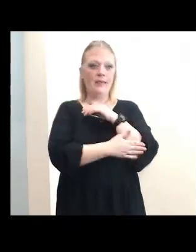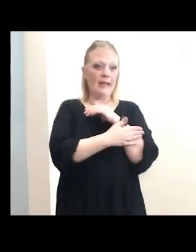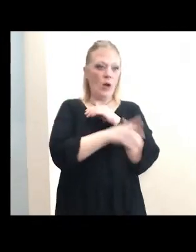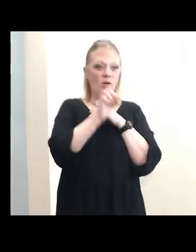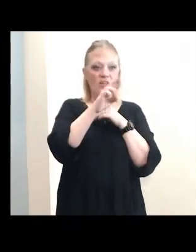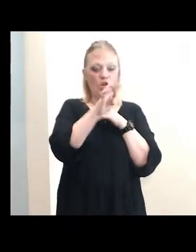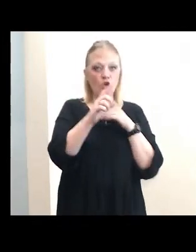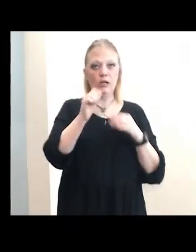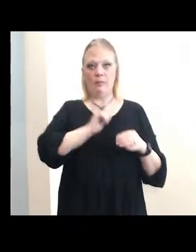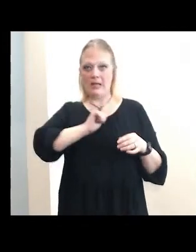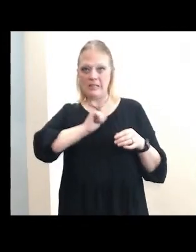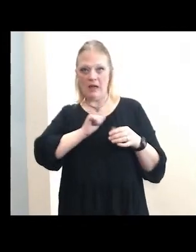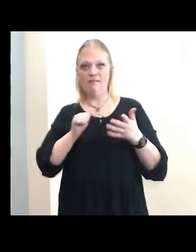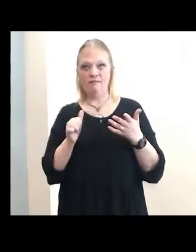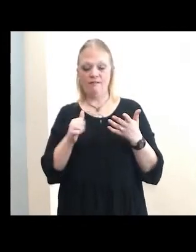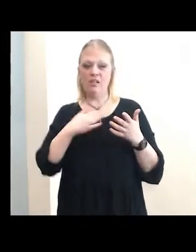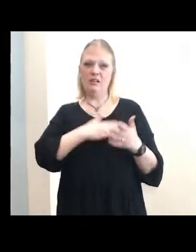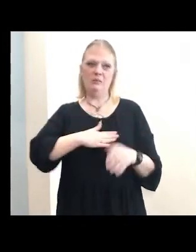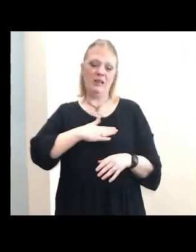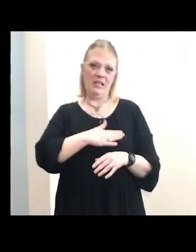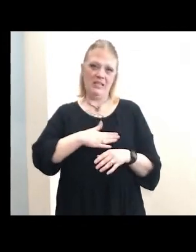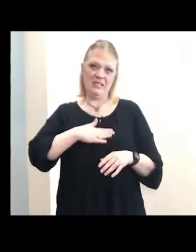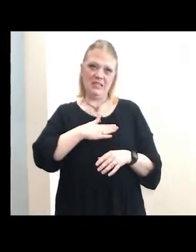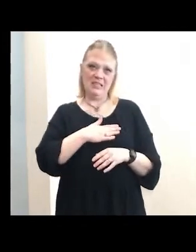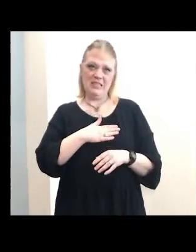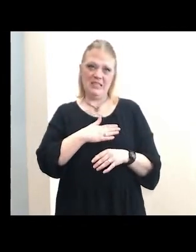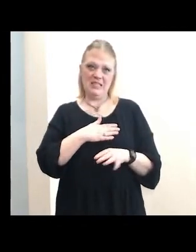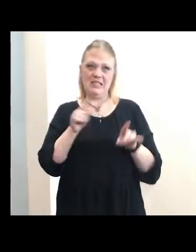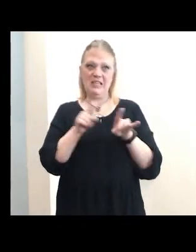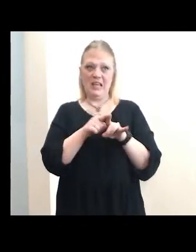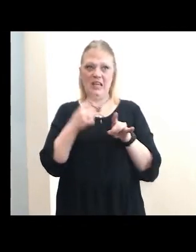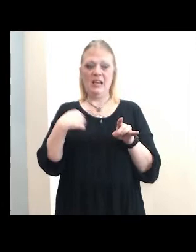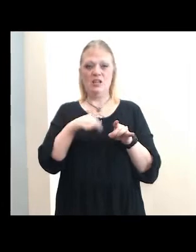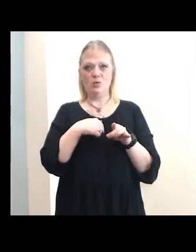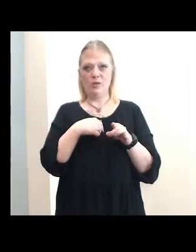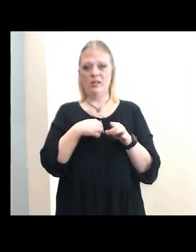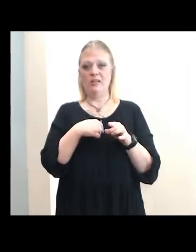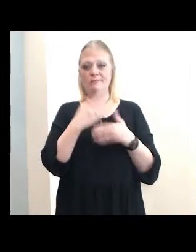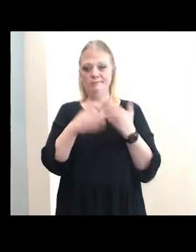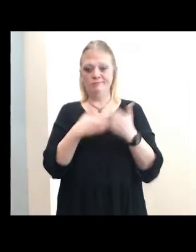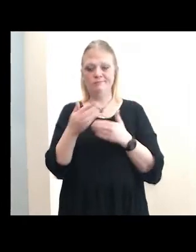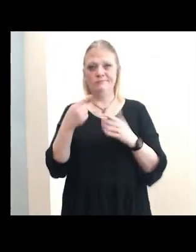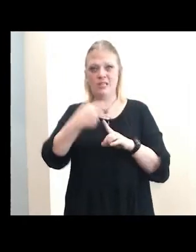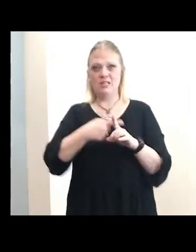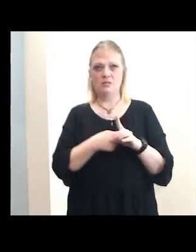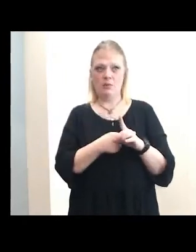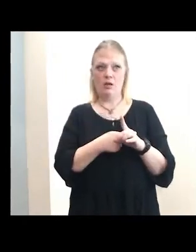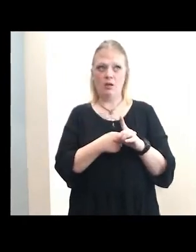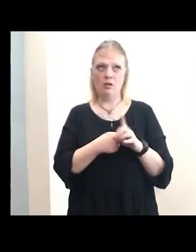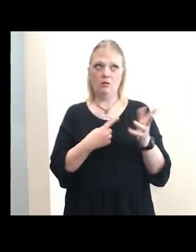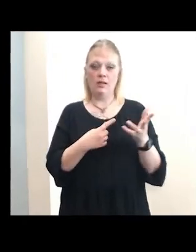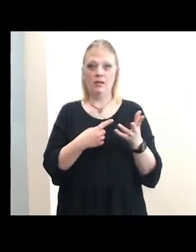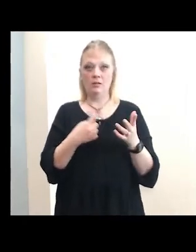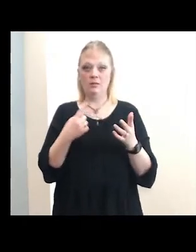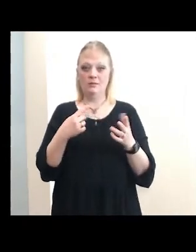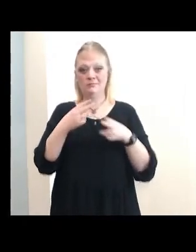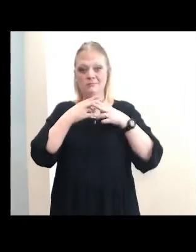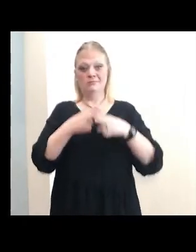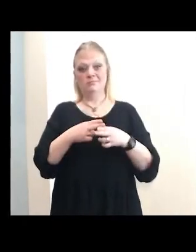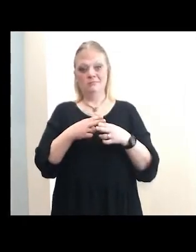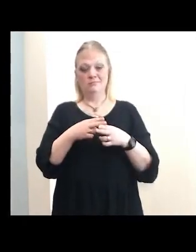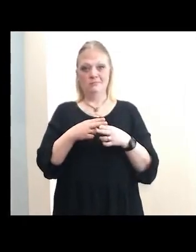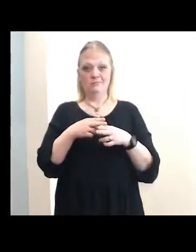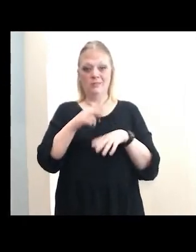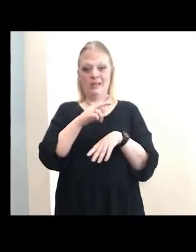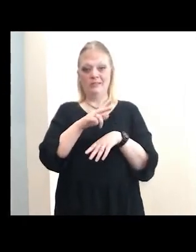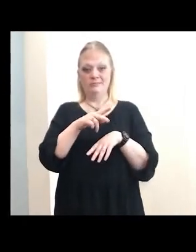or myself. And please, as we go through this month, especially what was affectionately referred to earlier, St. Patrick's Month, and we